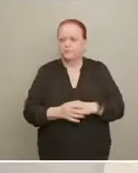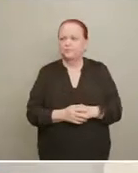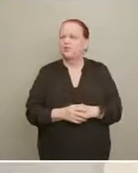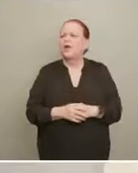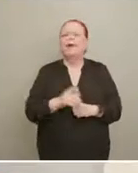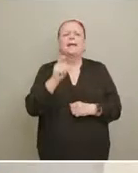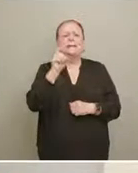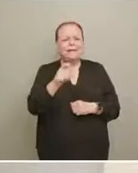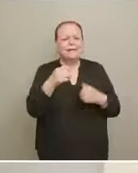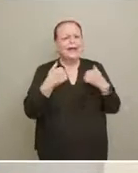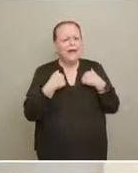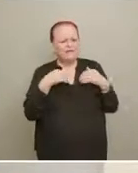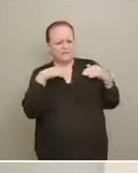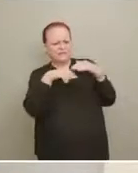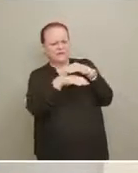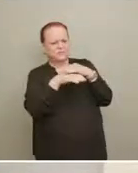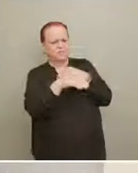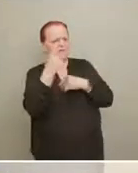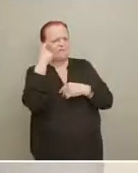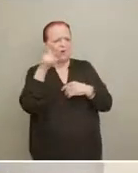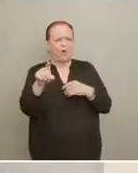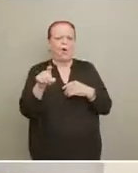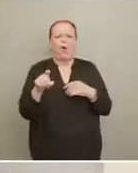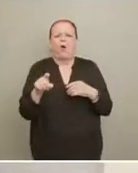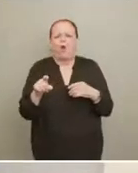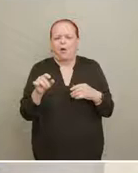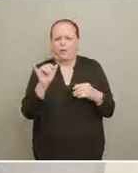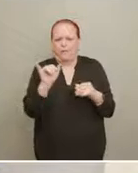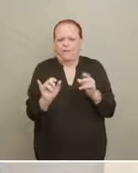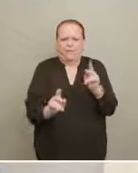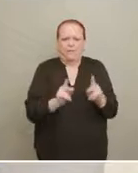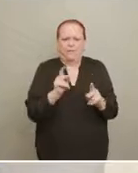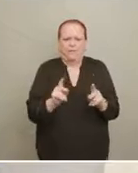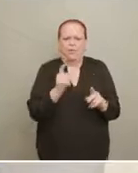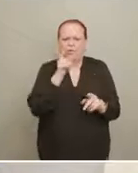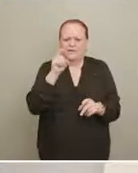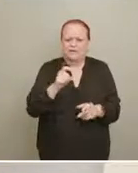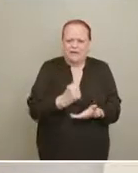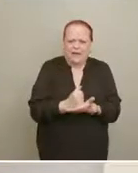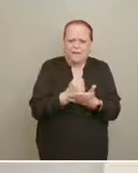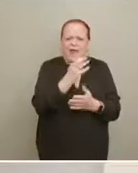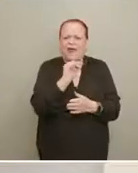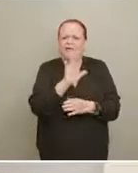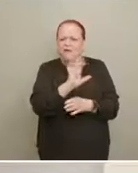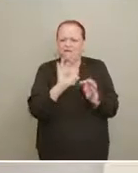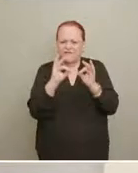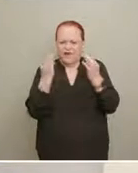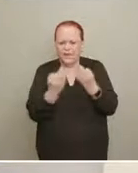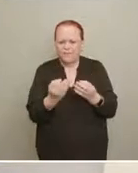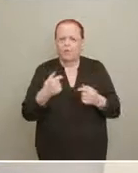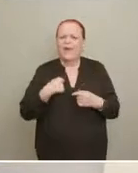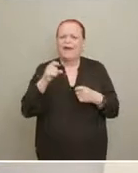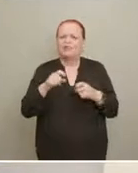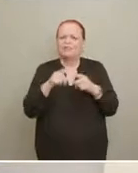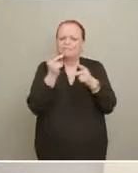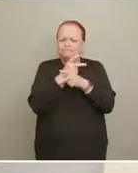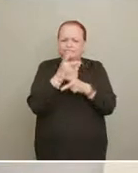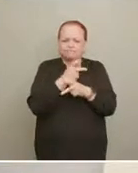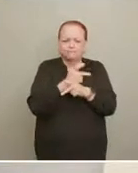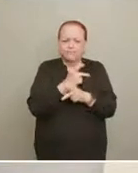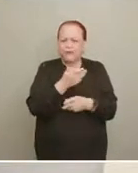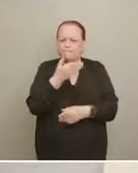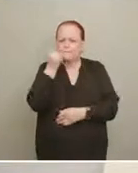and families wherever they live in the community. So we need to be very strategic about where these are placed so they're accessible.